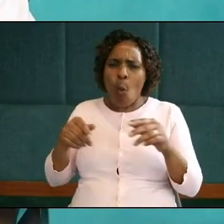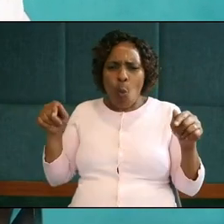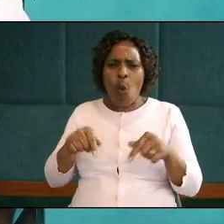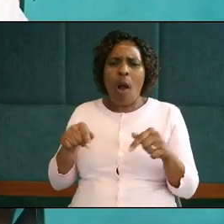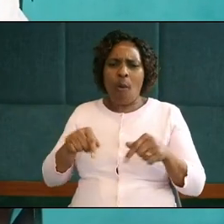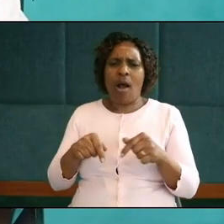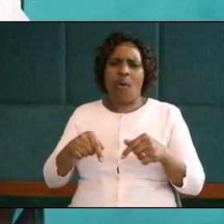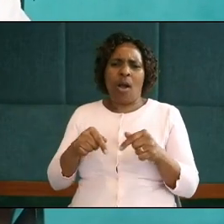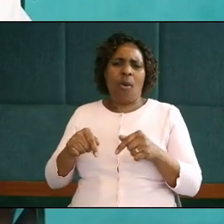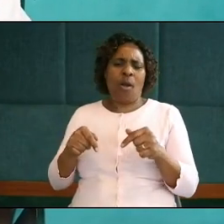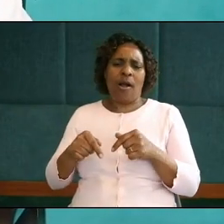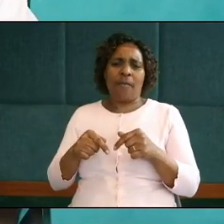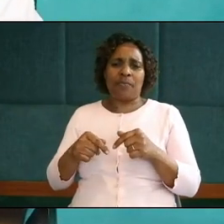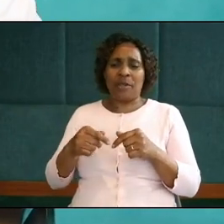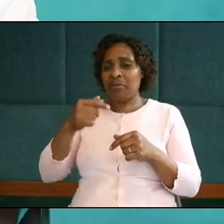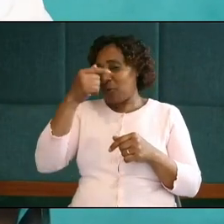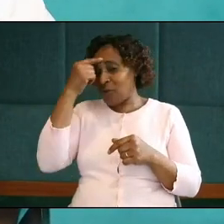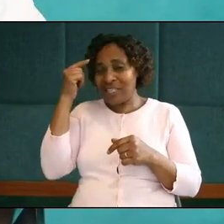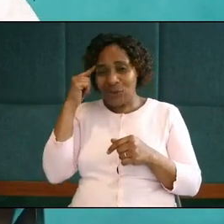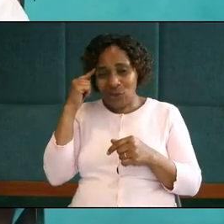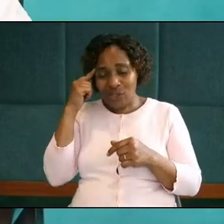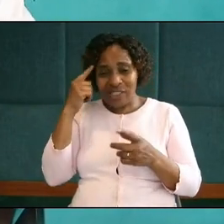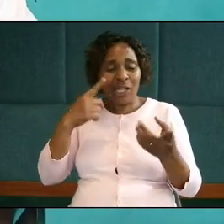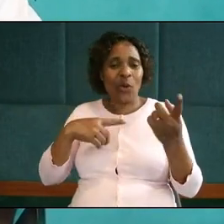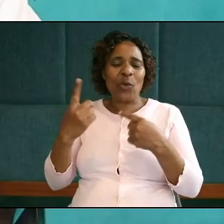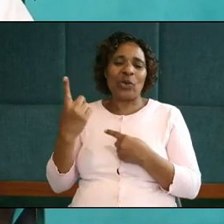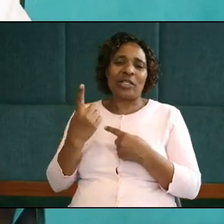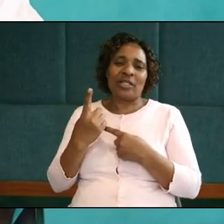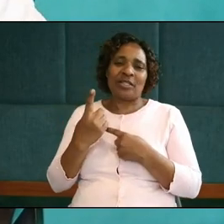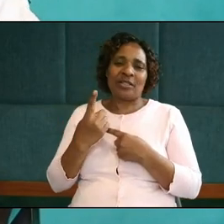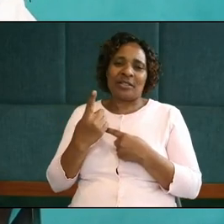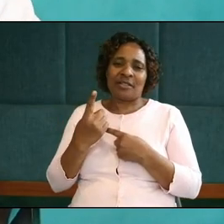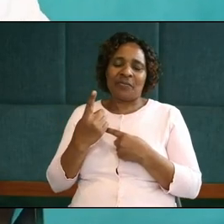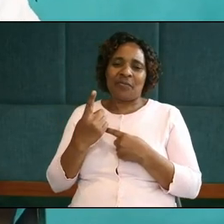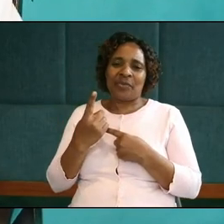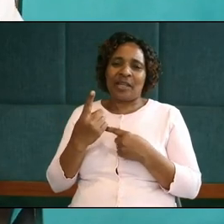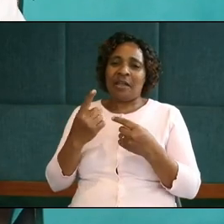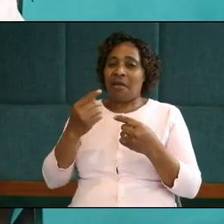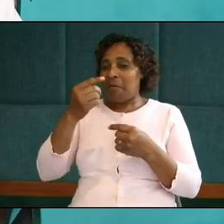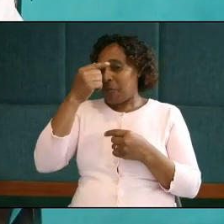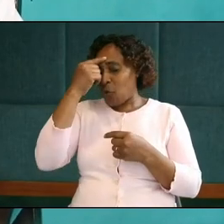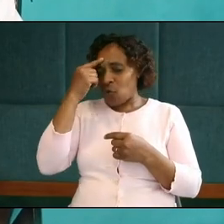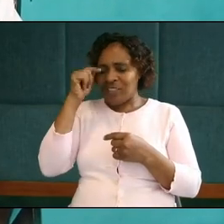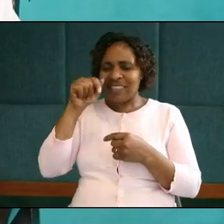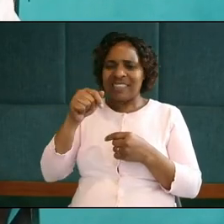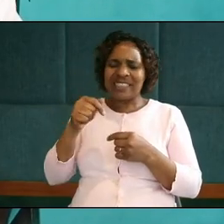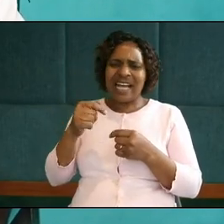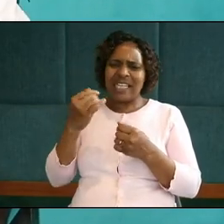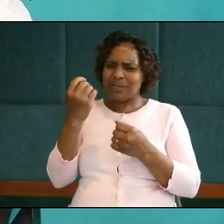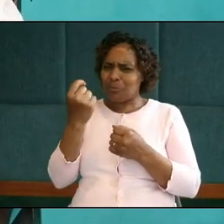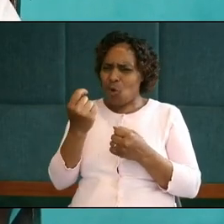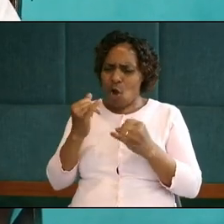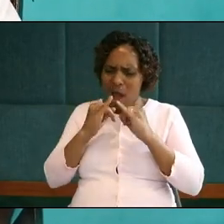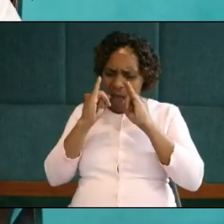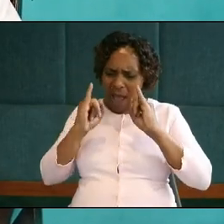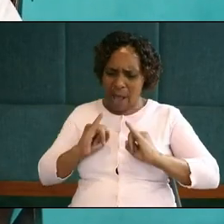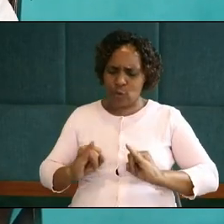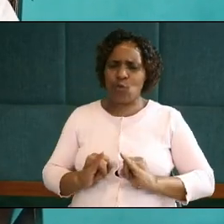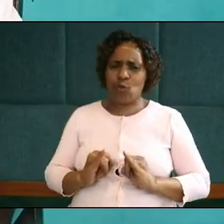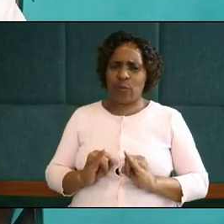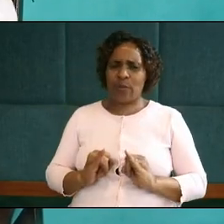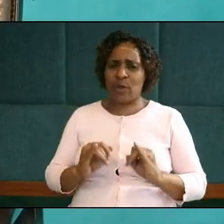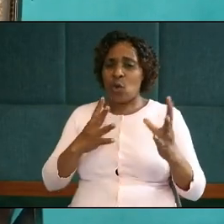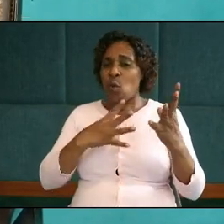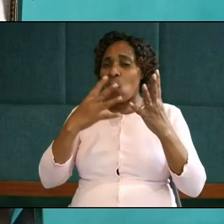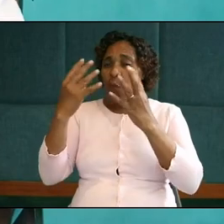going to win now. They thought they were going to win because they... Now the Ark was with them. Yeah, they viewed the Ark like God, like a god. Okay. Yeah, and now when they